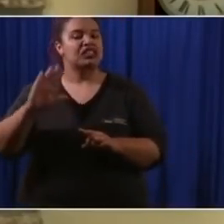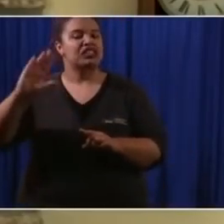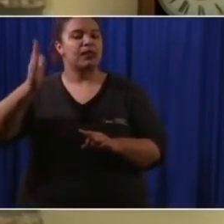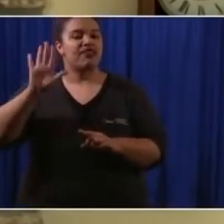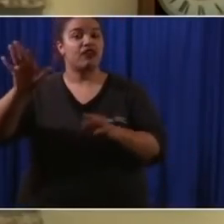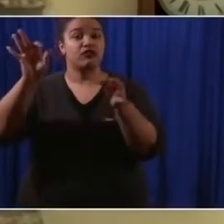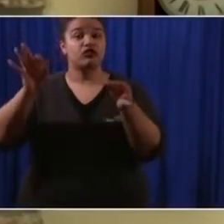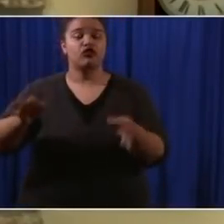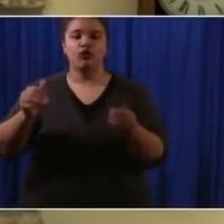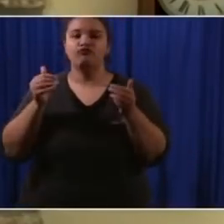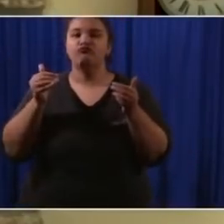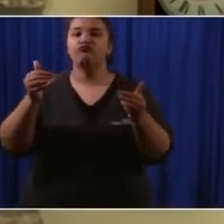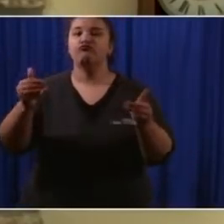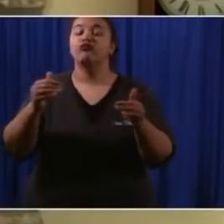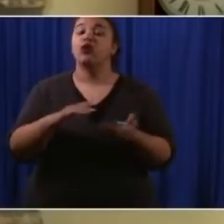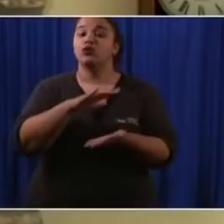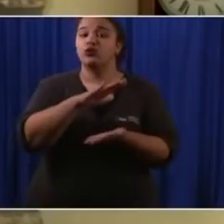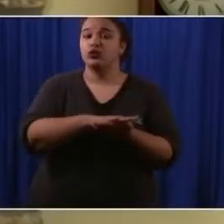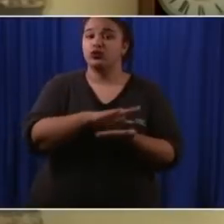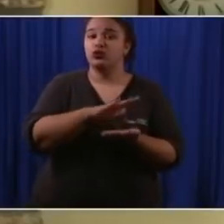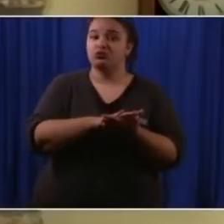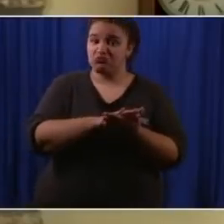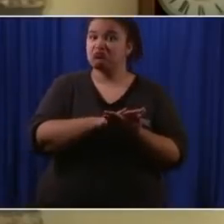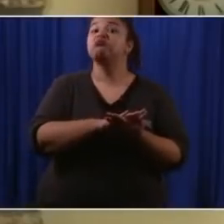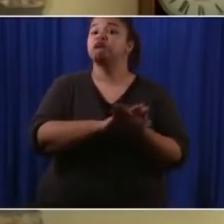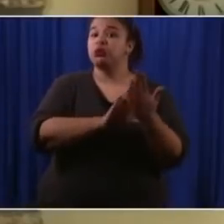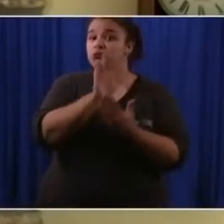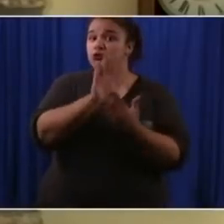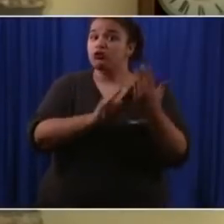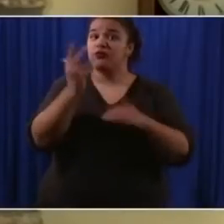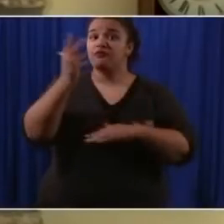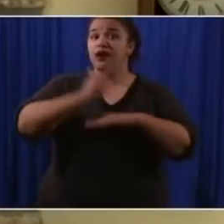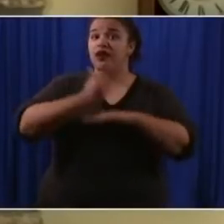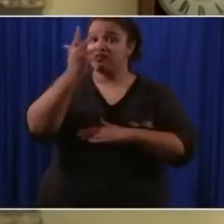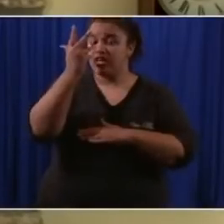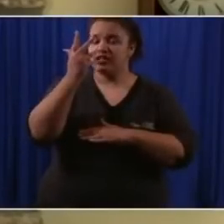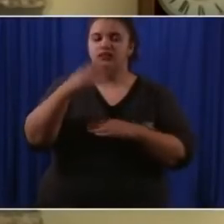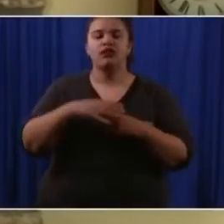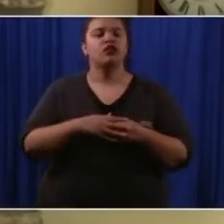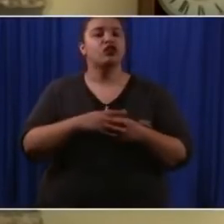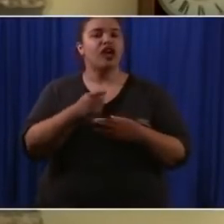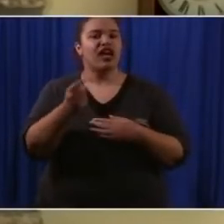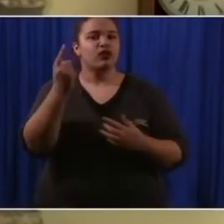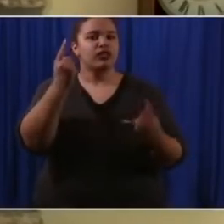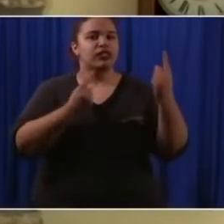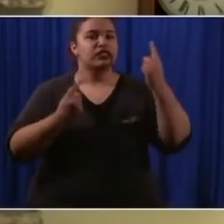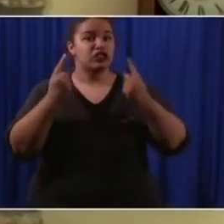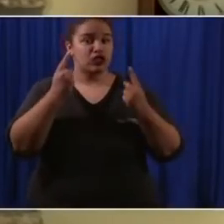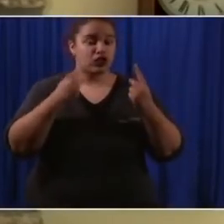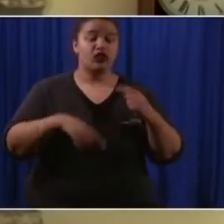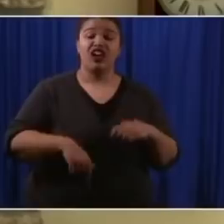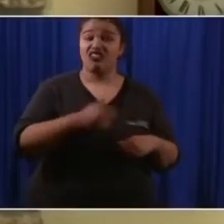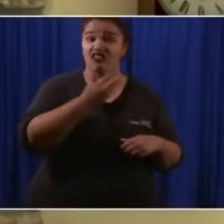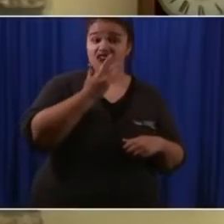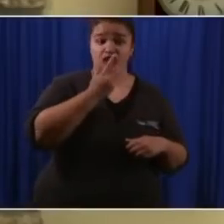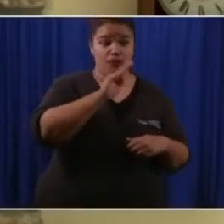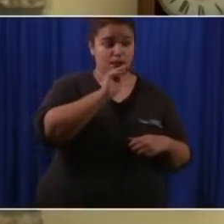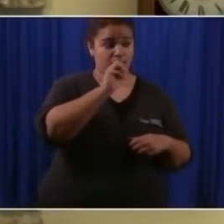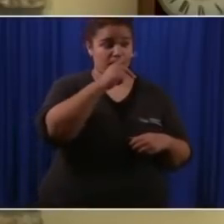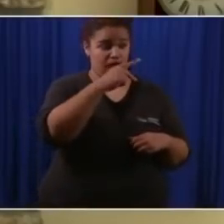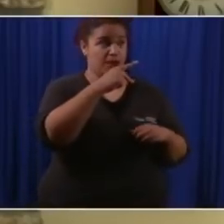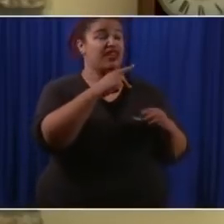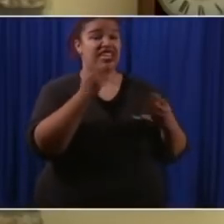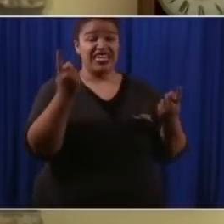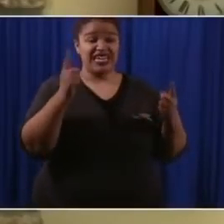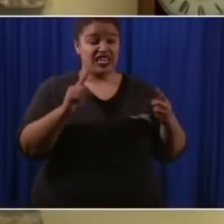about beginning to tie closures of schools or closures of any other businesses to the county map and incentivize those counties to get